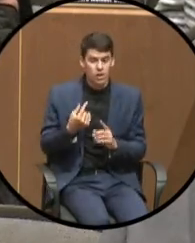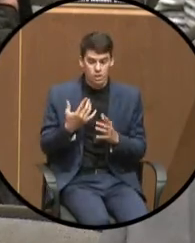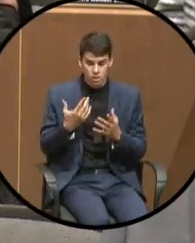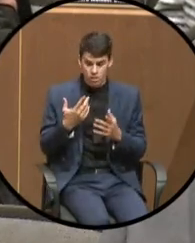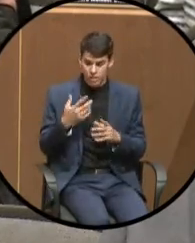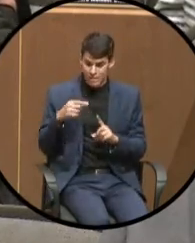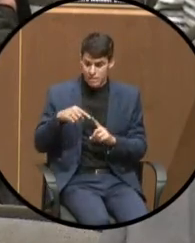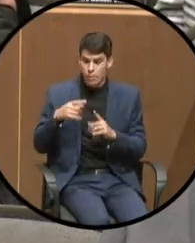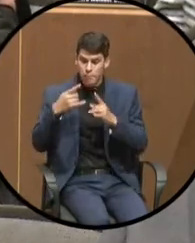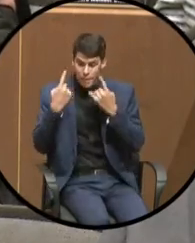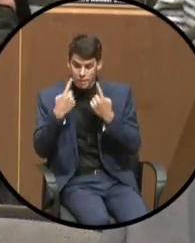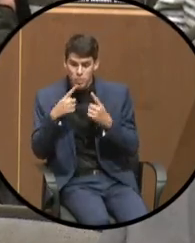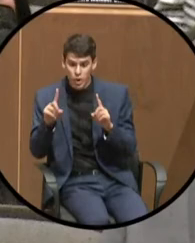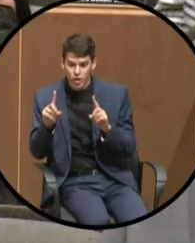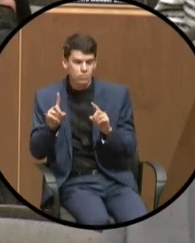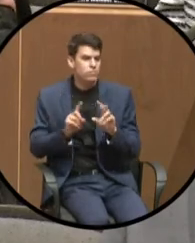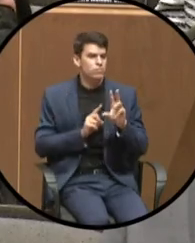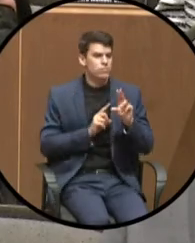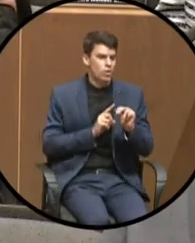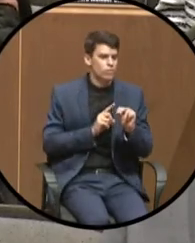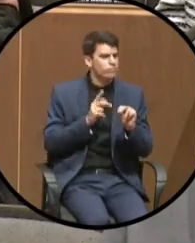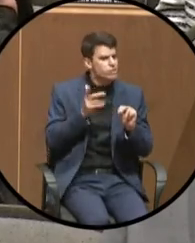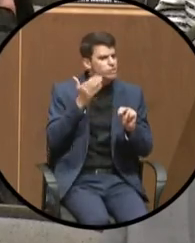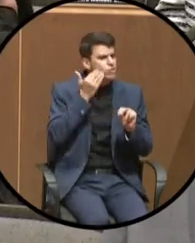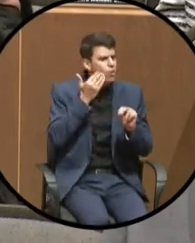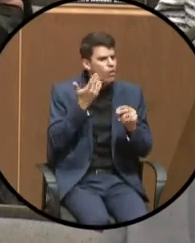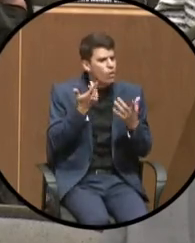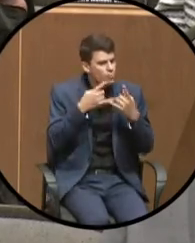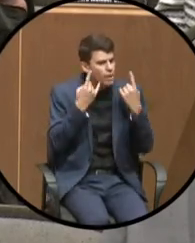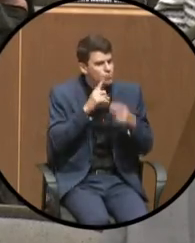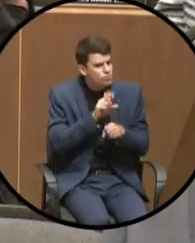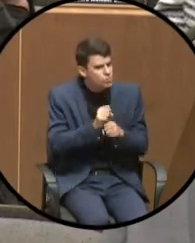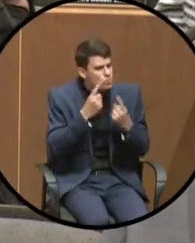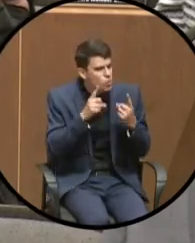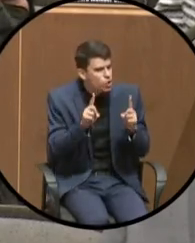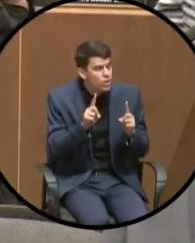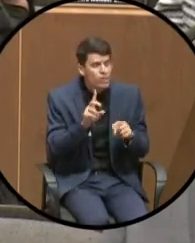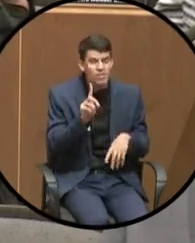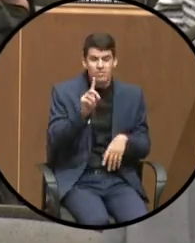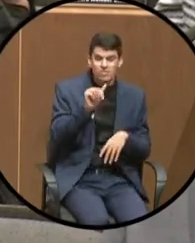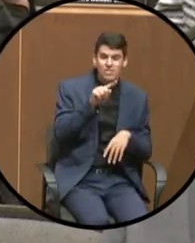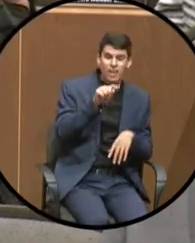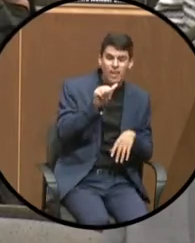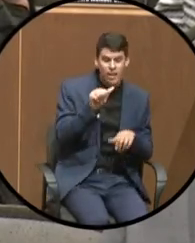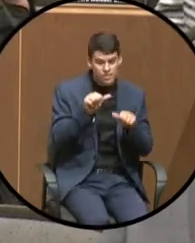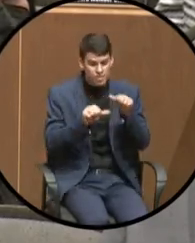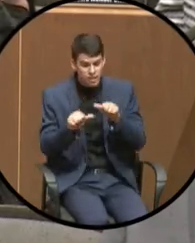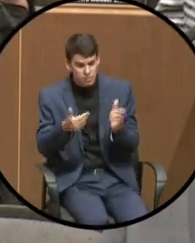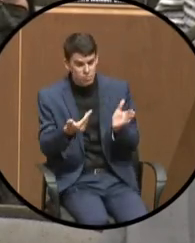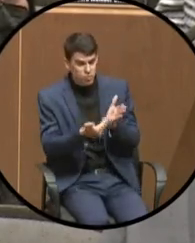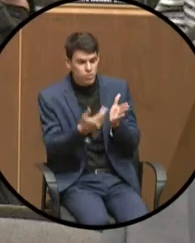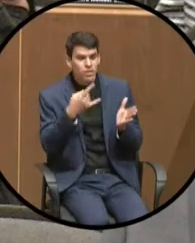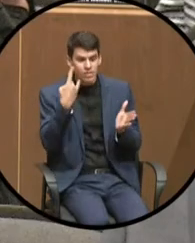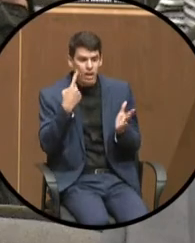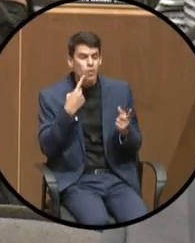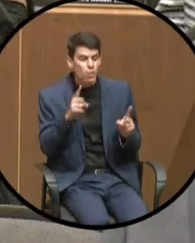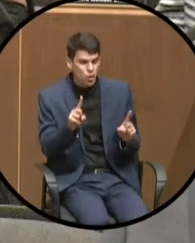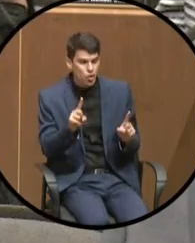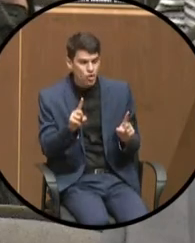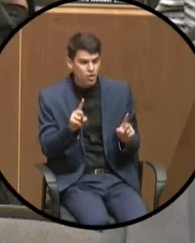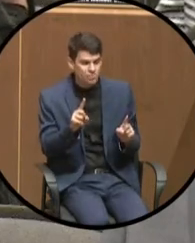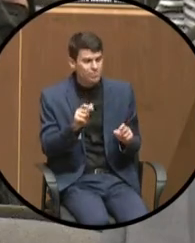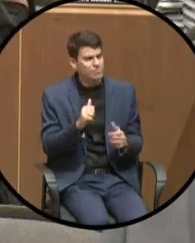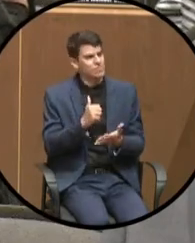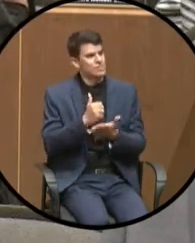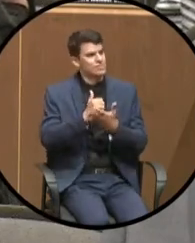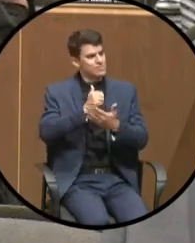work? No, we know they do. The data and the science tells us they do. Masking helps